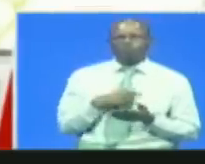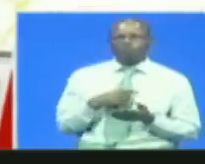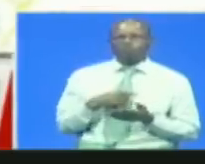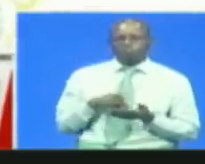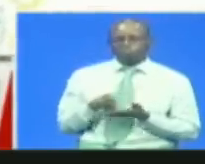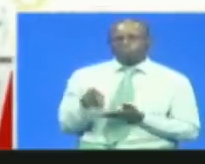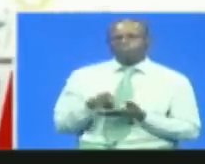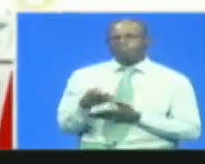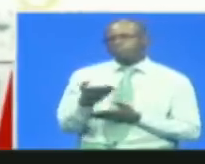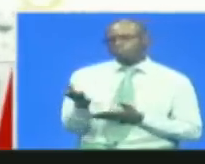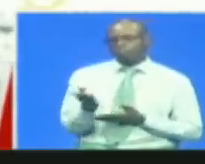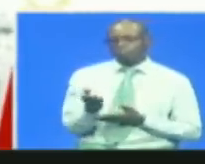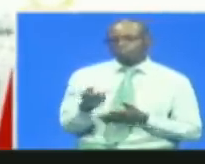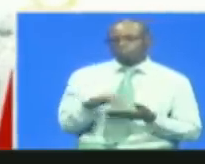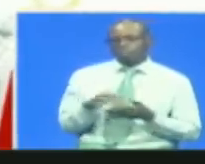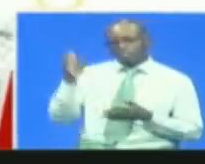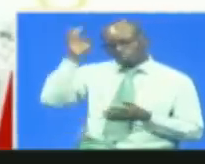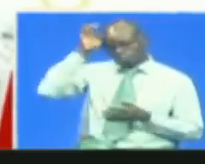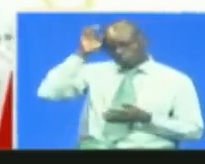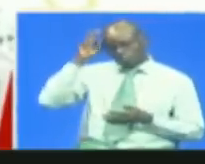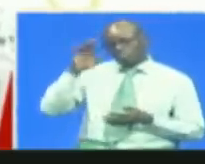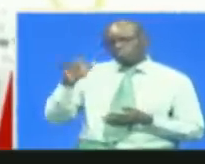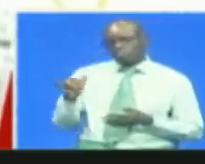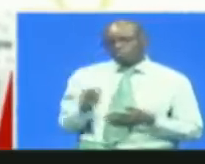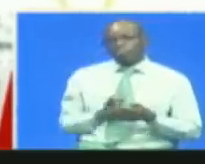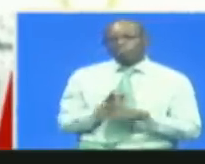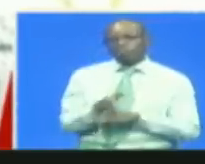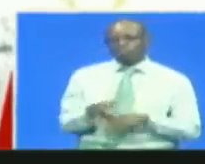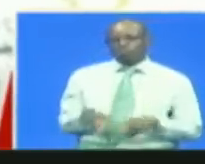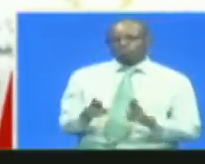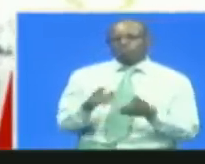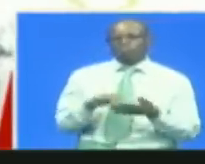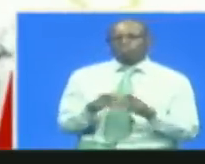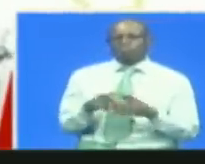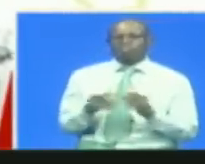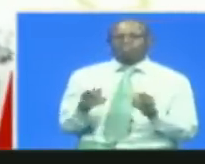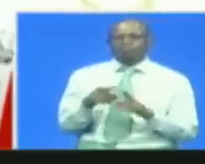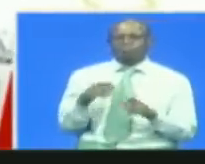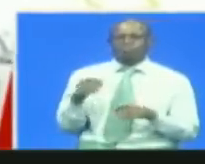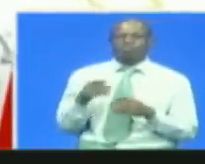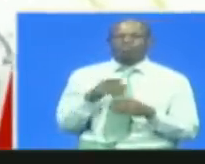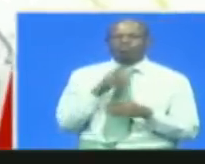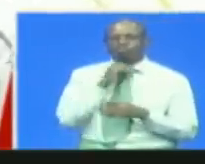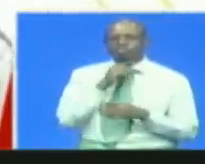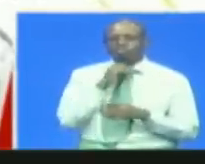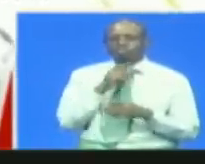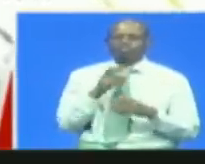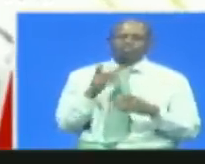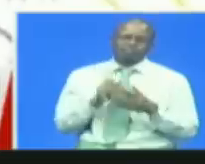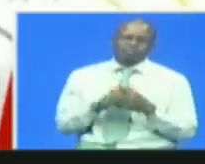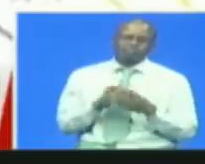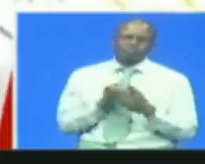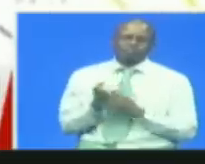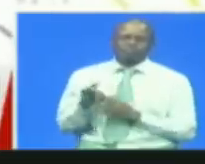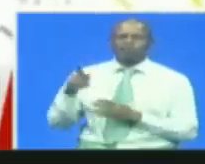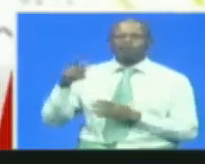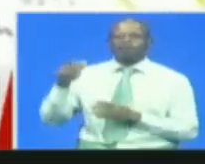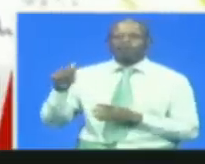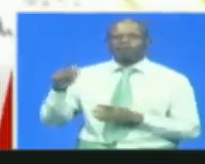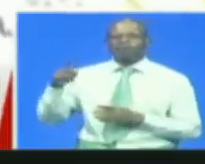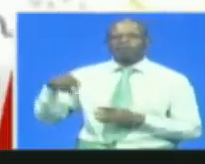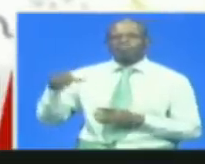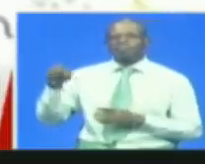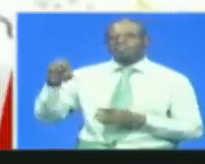The Eldoret bypass will start at Cheplas K Center and traverse through Kapseret Center on the Eldoret Kisumu